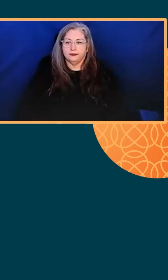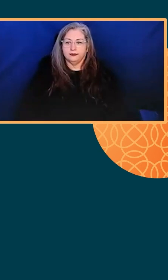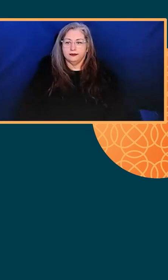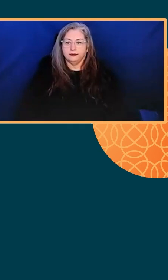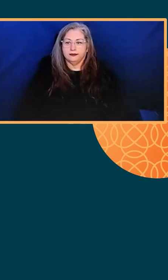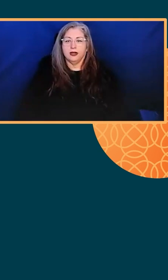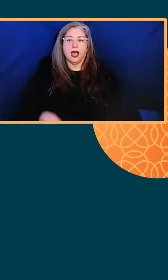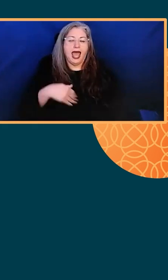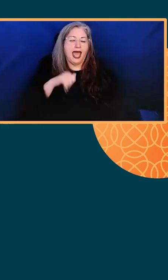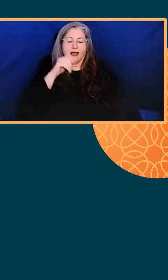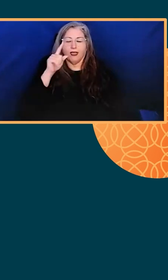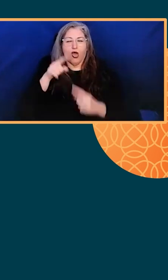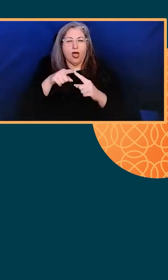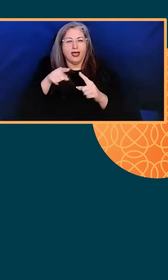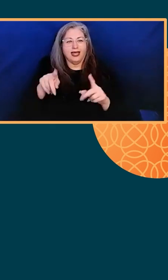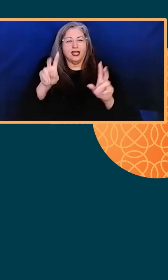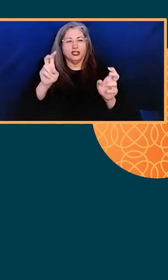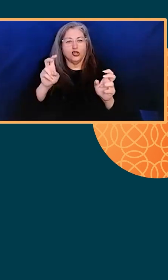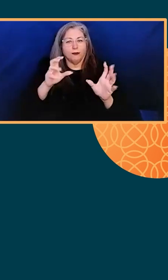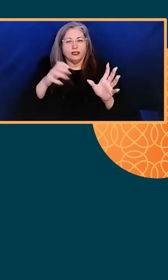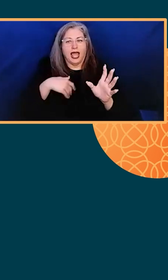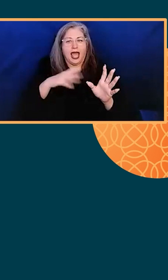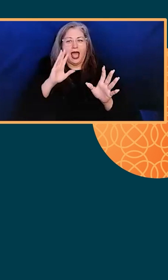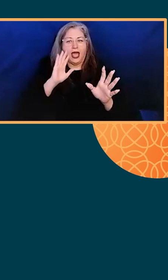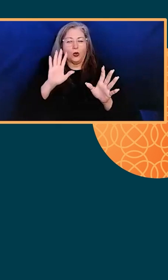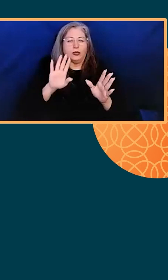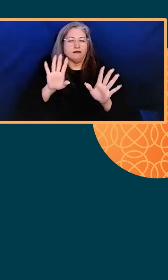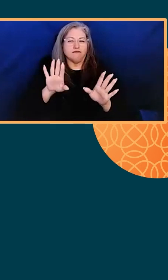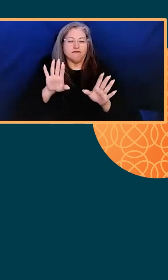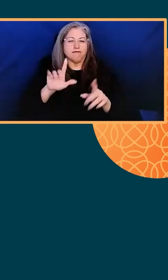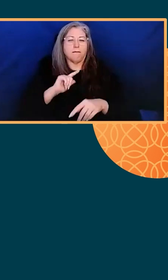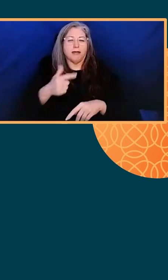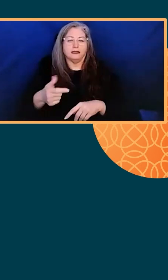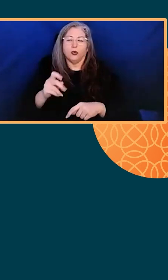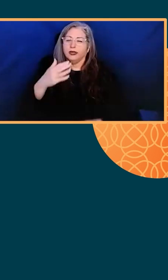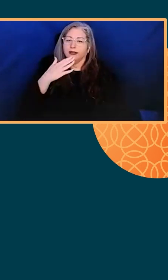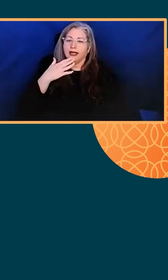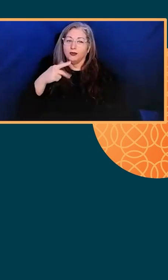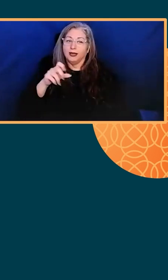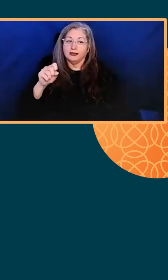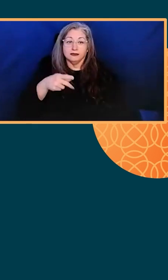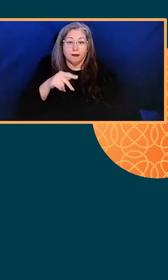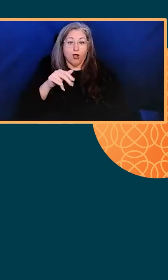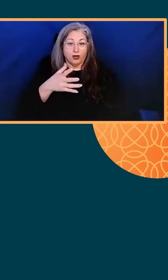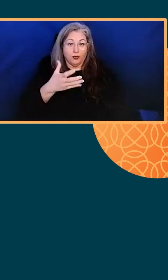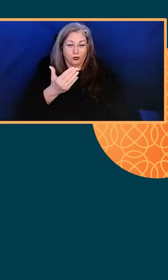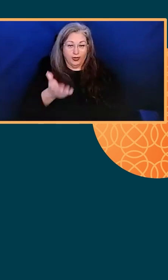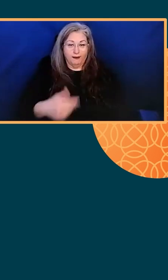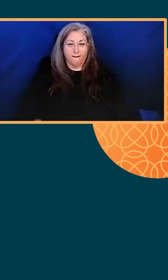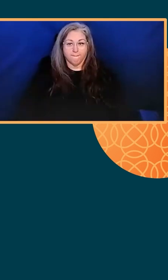I haven't thought much about that term, so I'm going to pass on this actually. Thank you, pass. Aparna, you want to take this